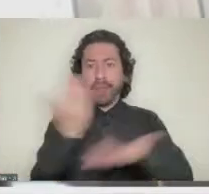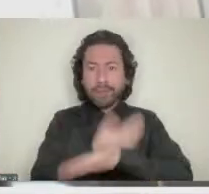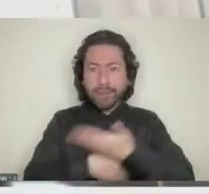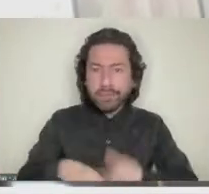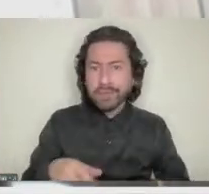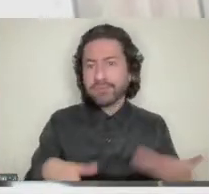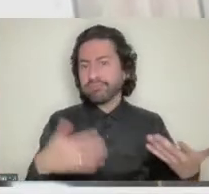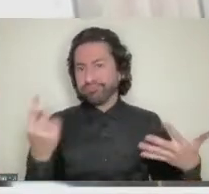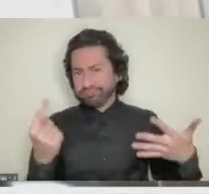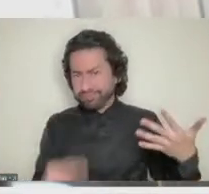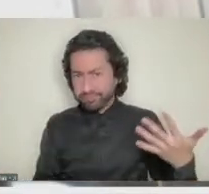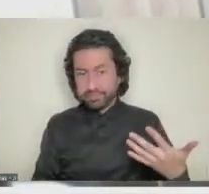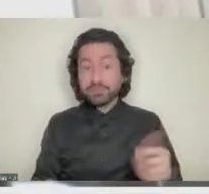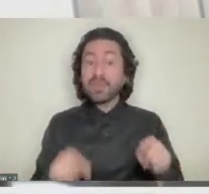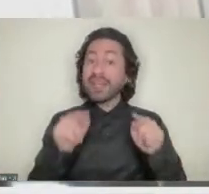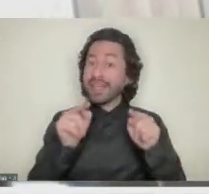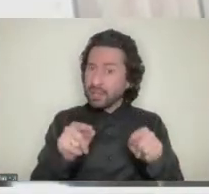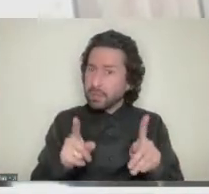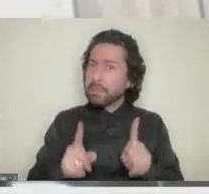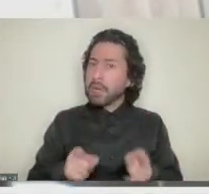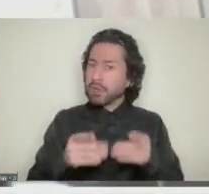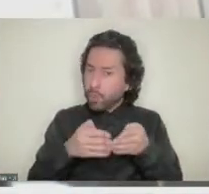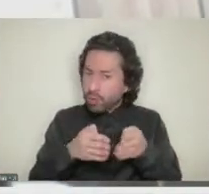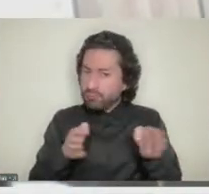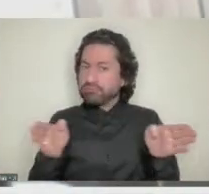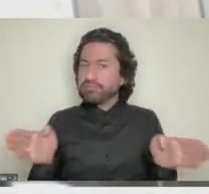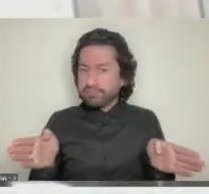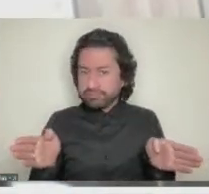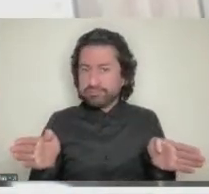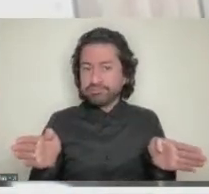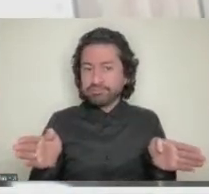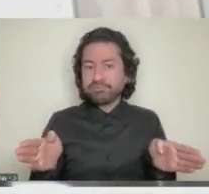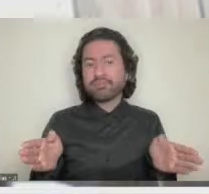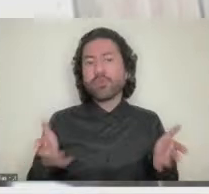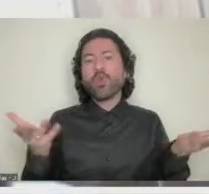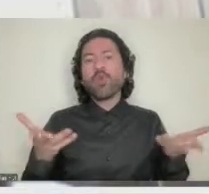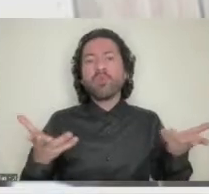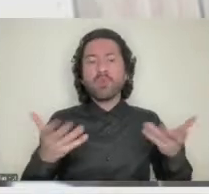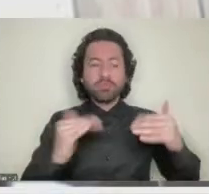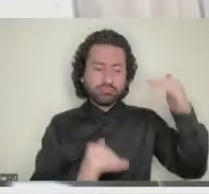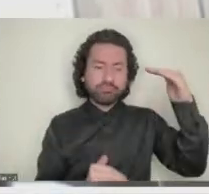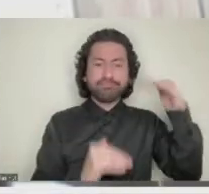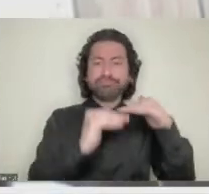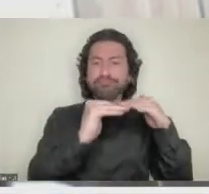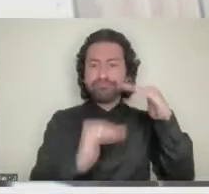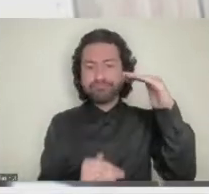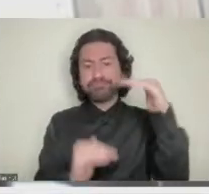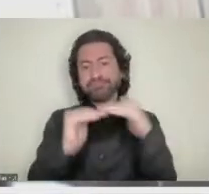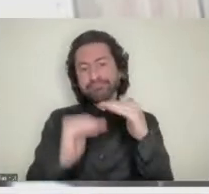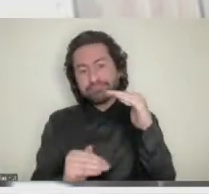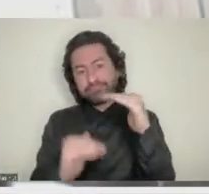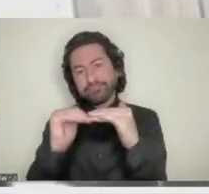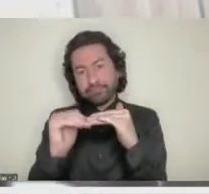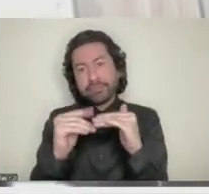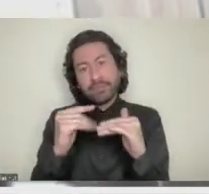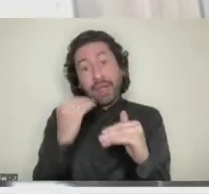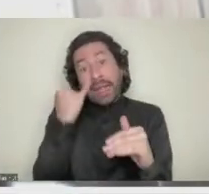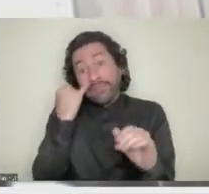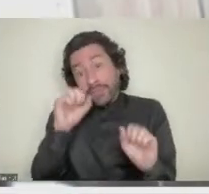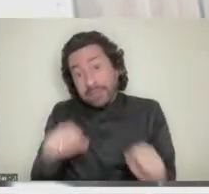condition, the child labor, disability. Therefore, there should be an expansion,